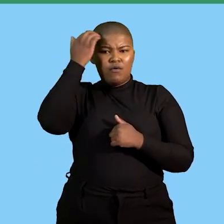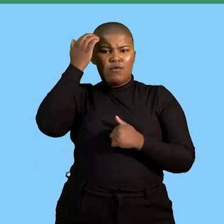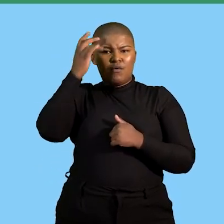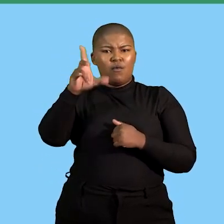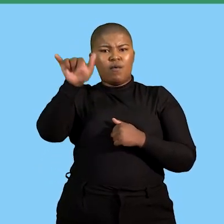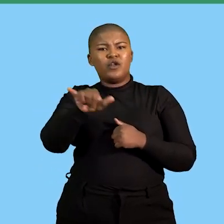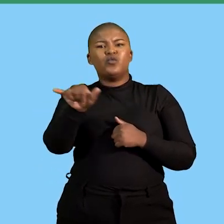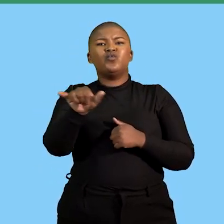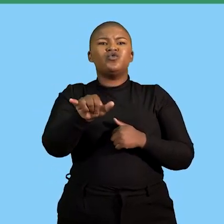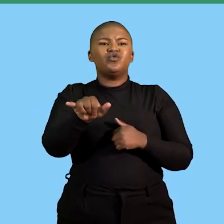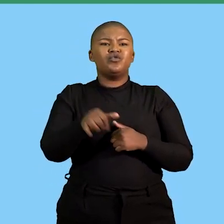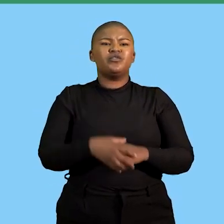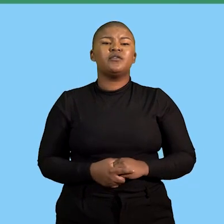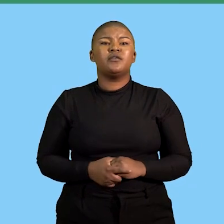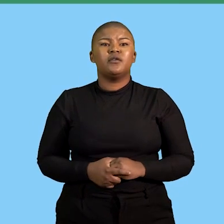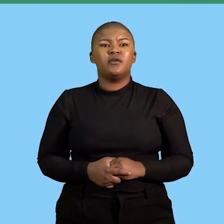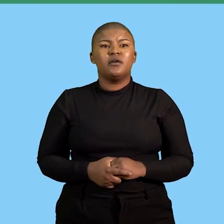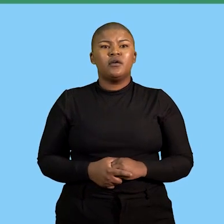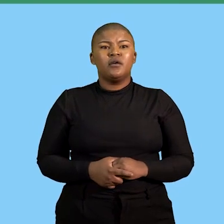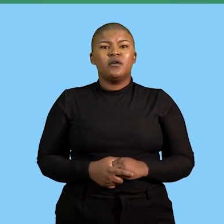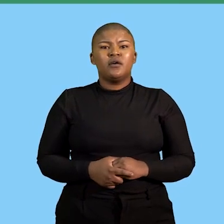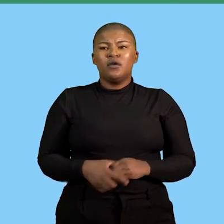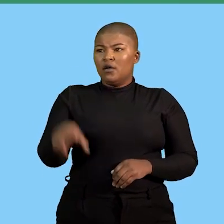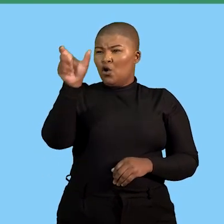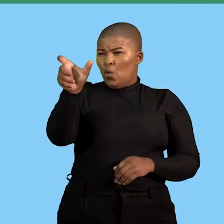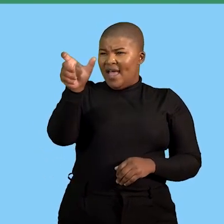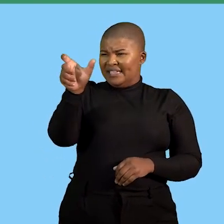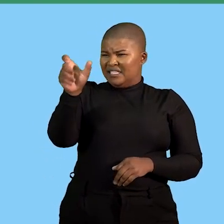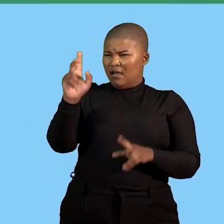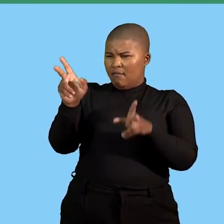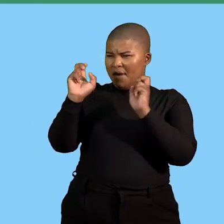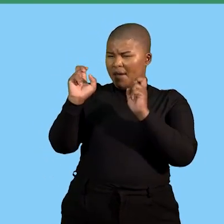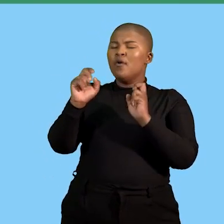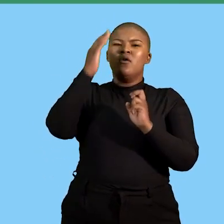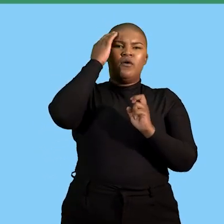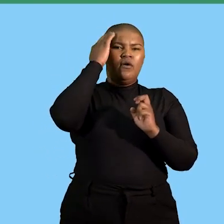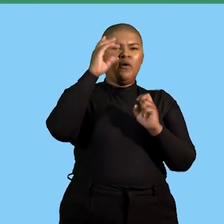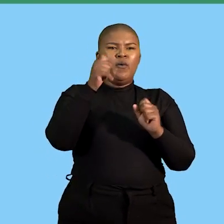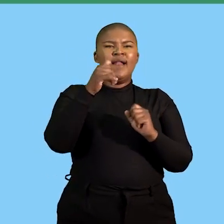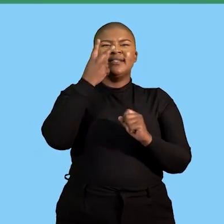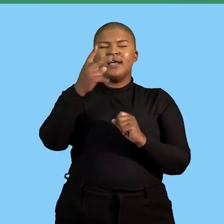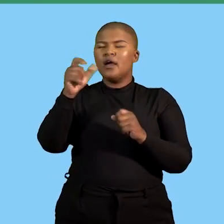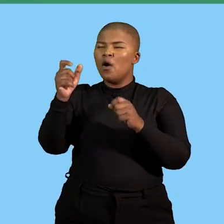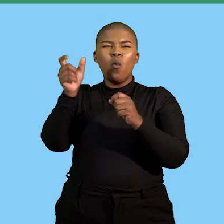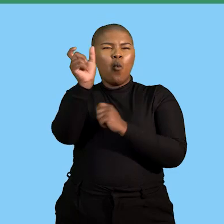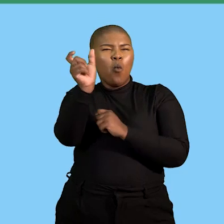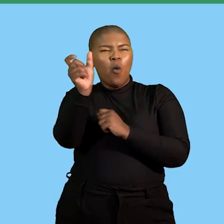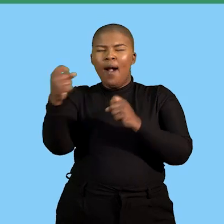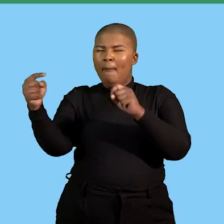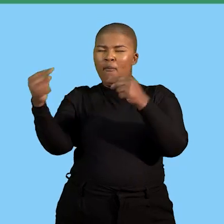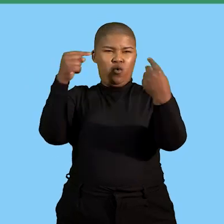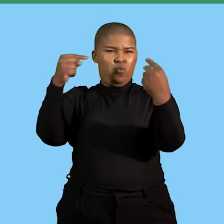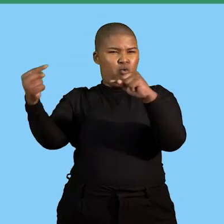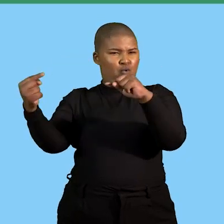your keyword. The idea that there's confrontation gives you an answer to say there's only one stage that